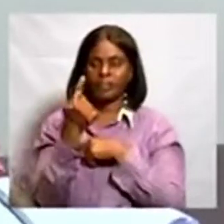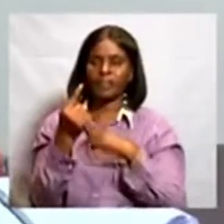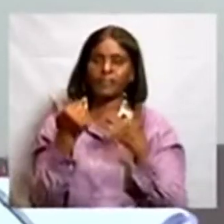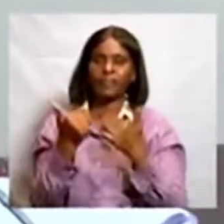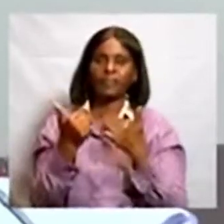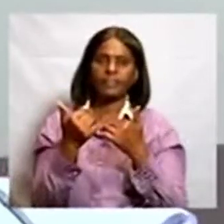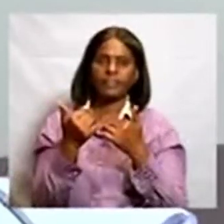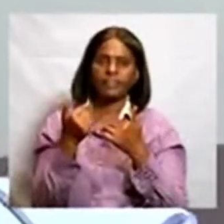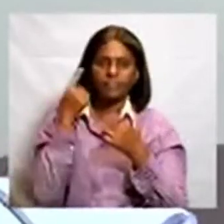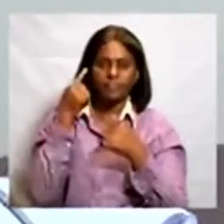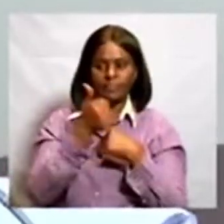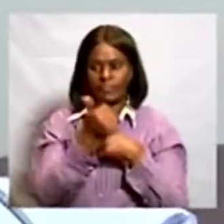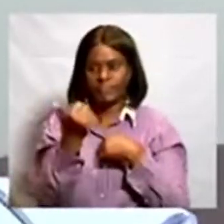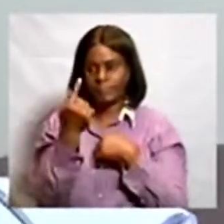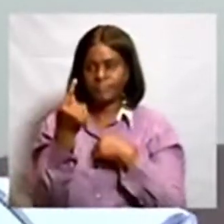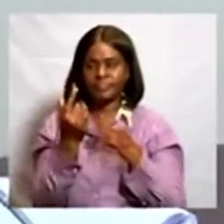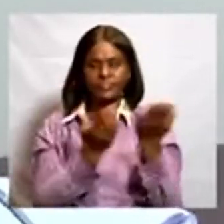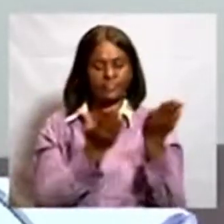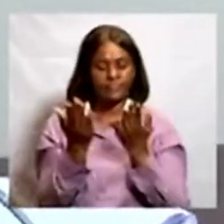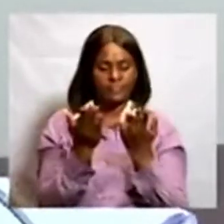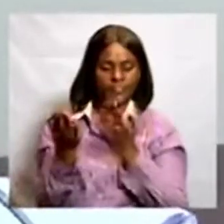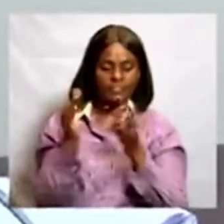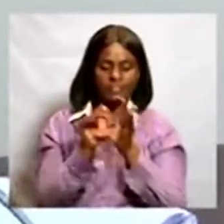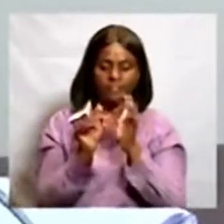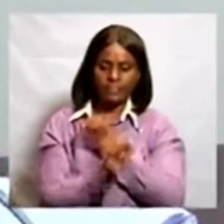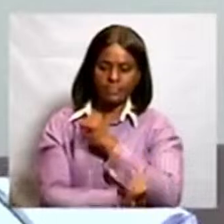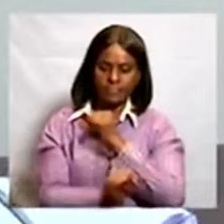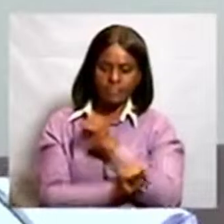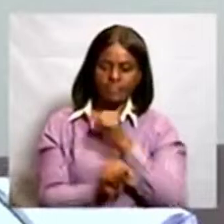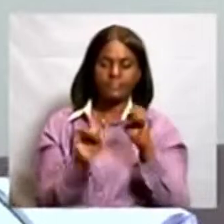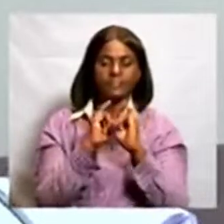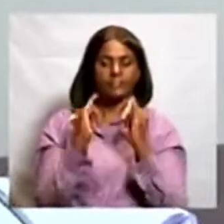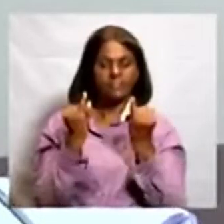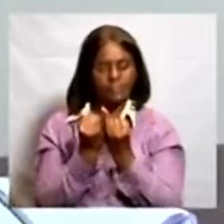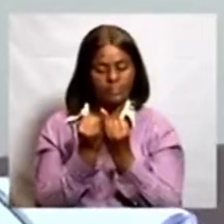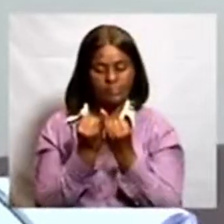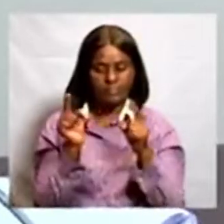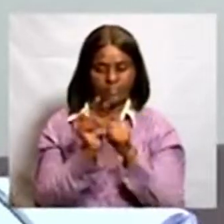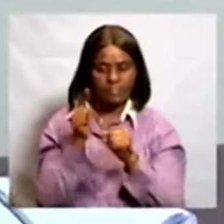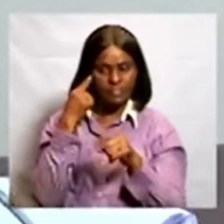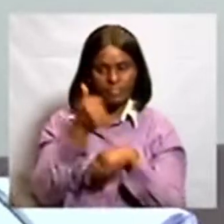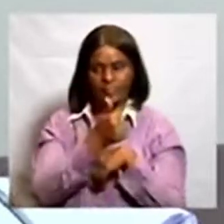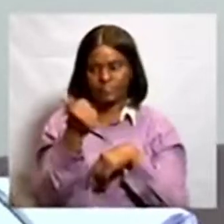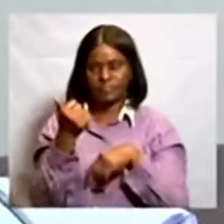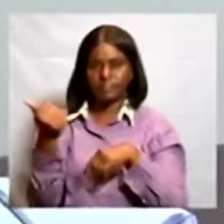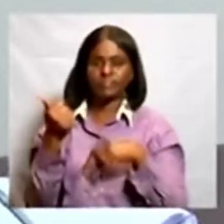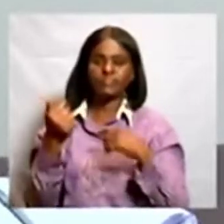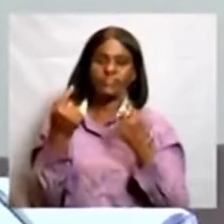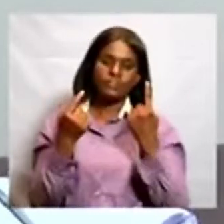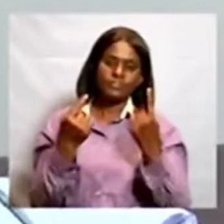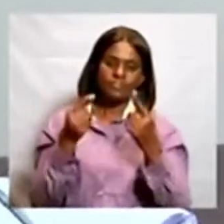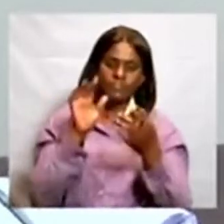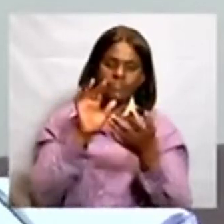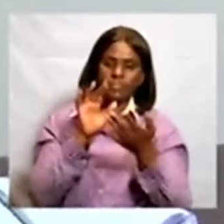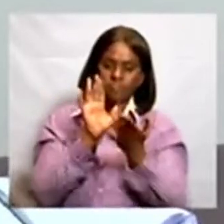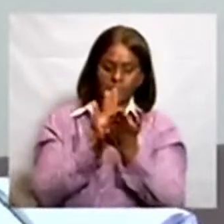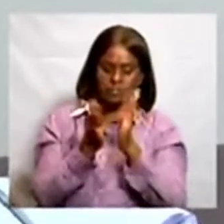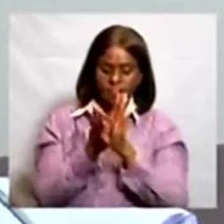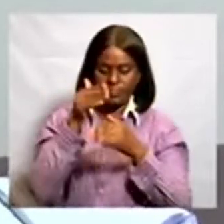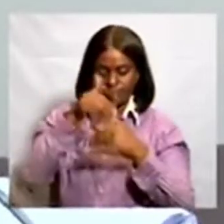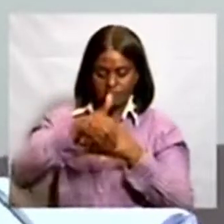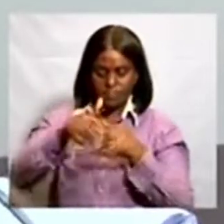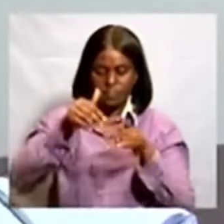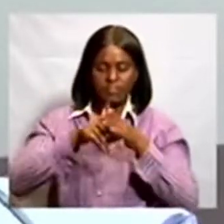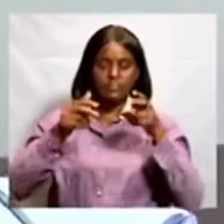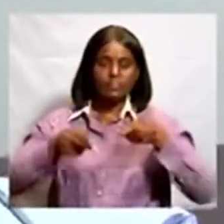to serve in a state-owned institution, or for anyone to be enrolled in a higher